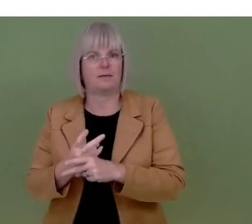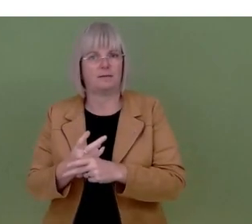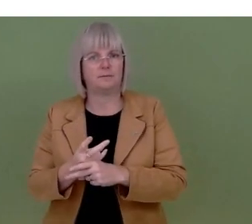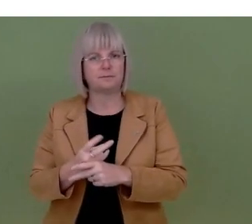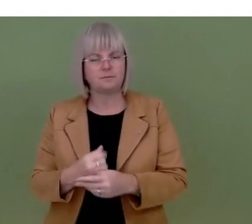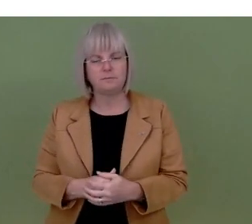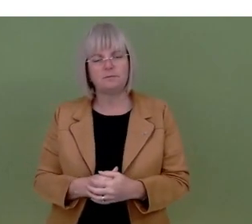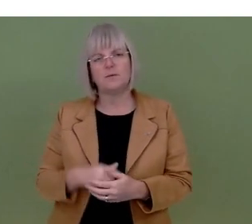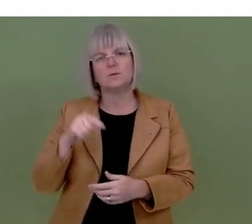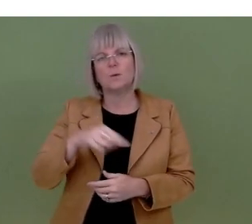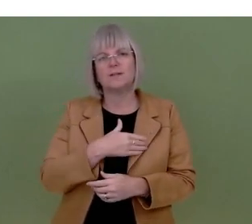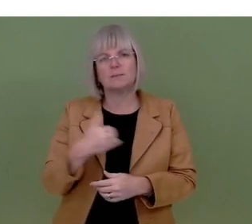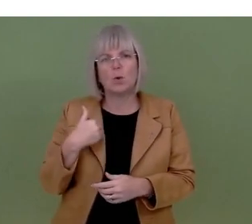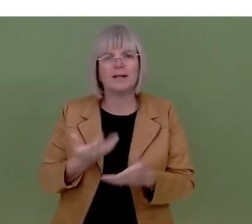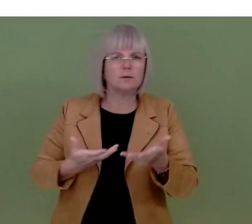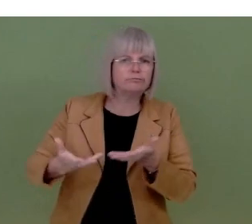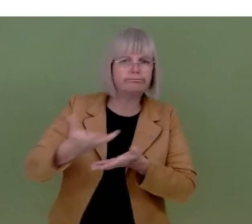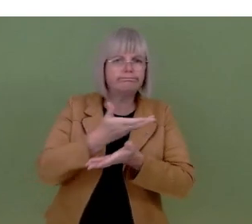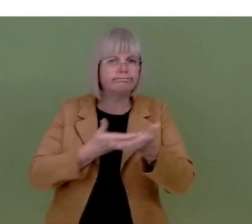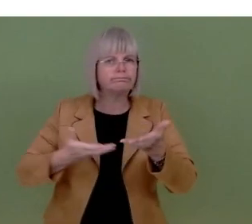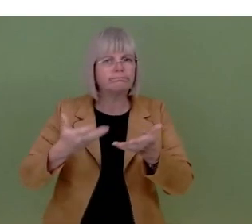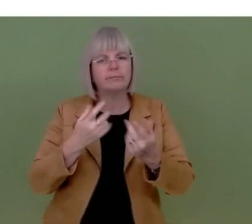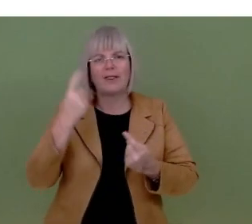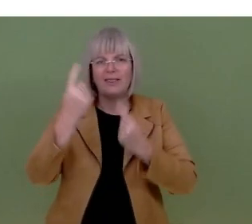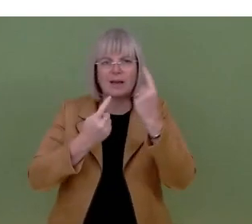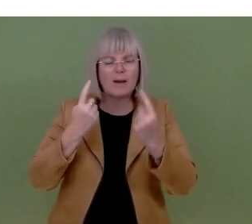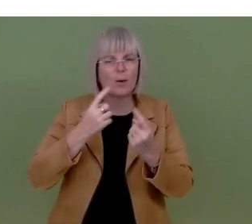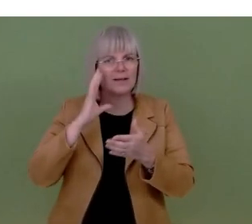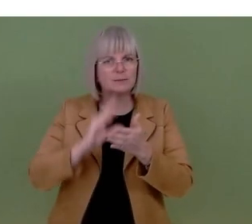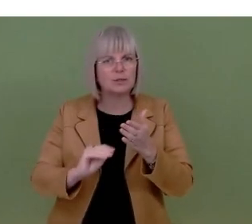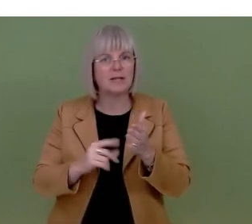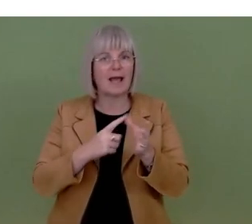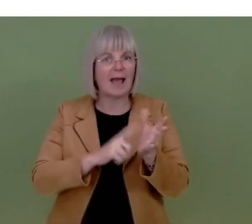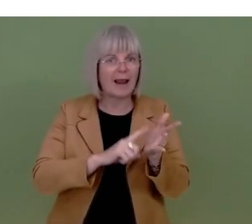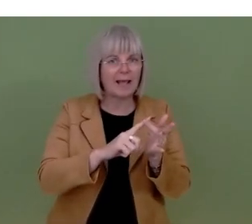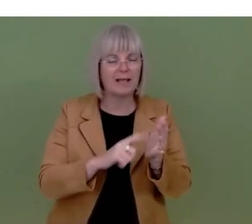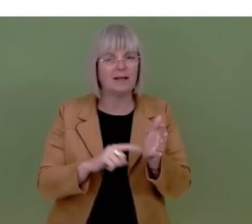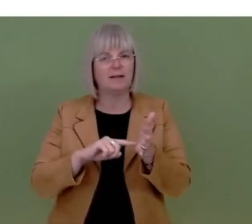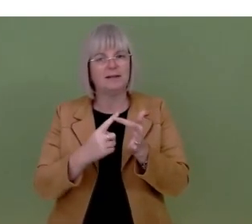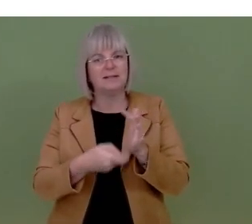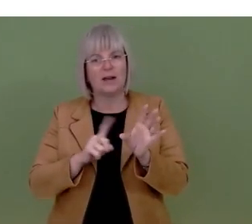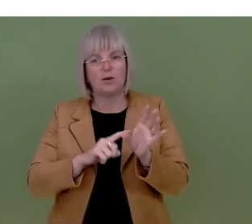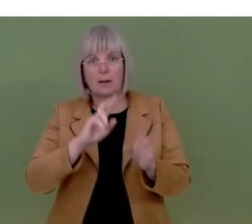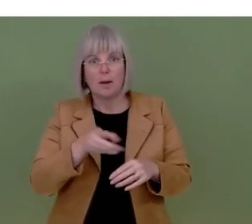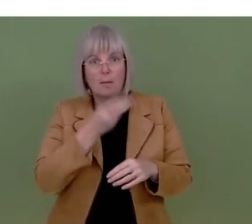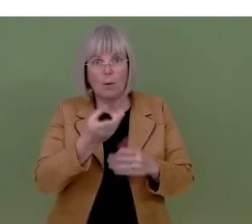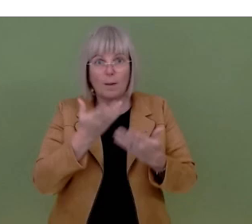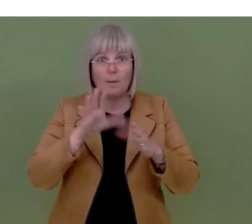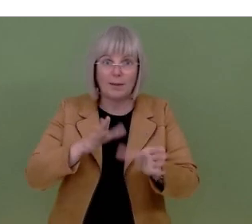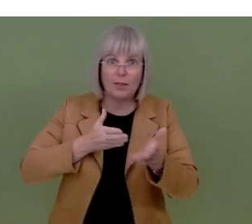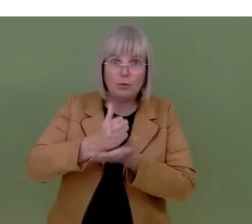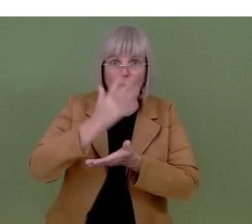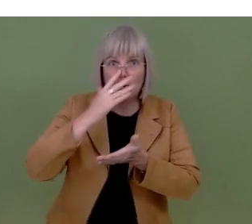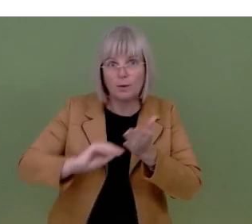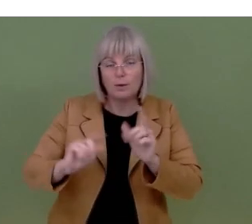piece. It's thinking about the experiences that both Ali and Terry have had, thinking about what learning we can